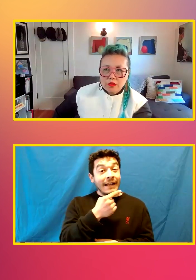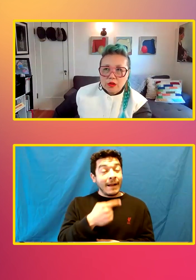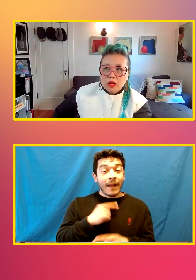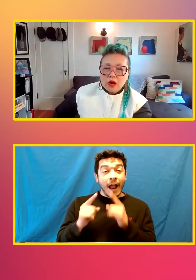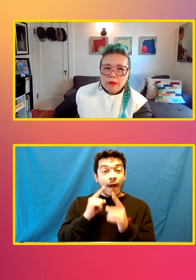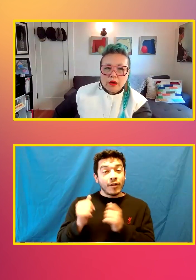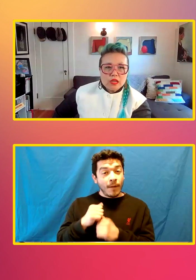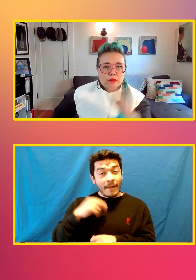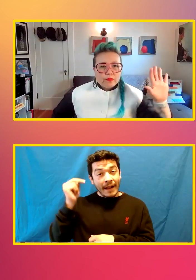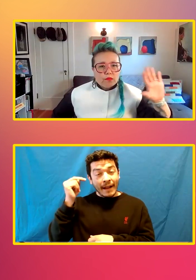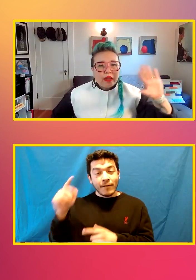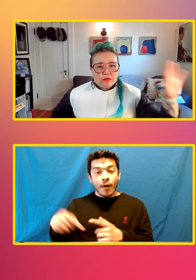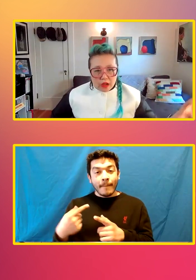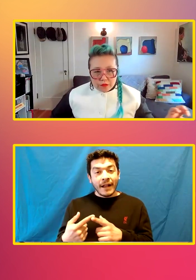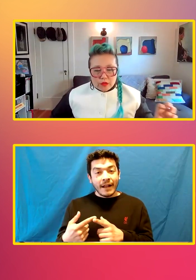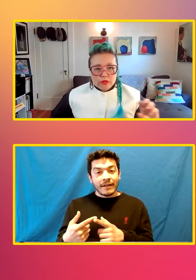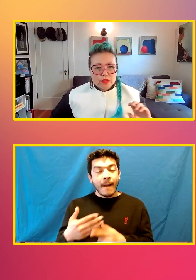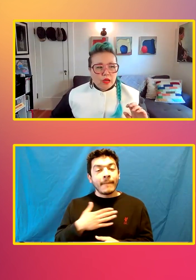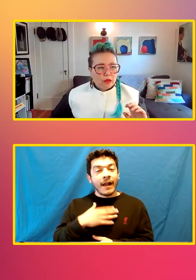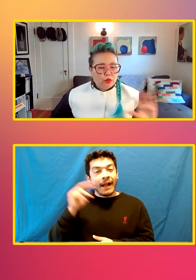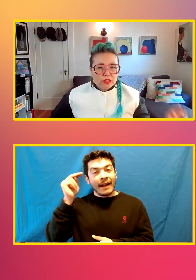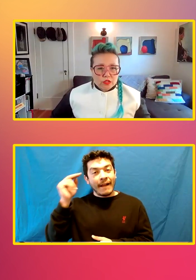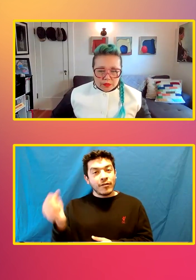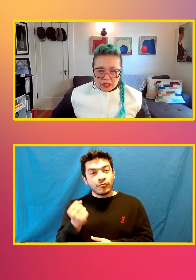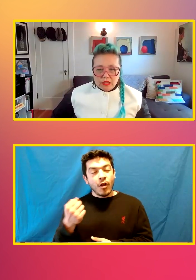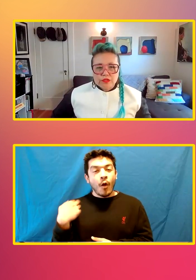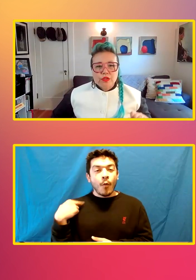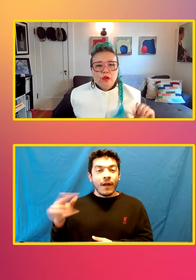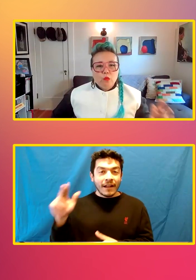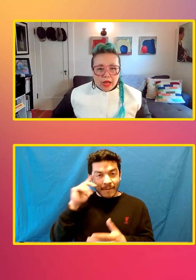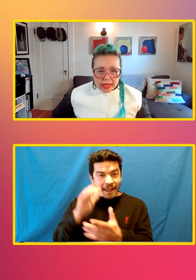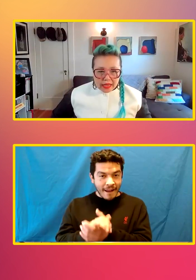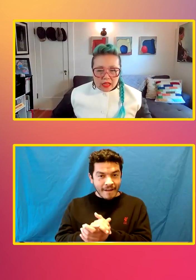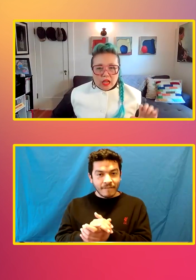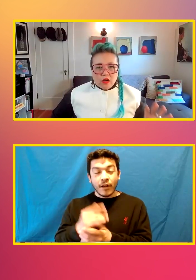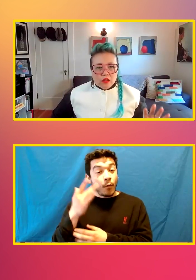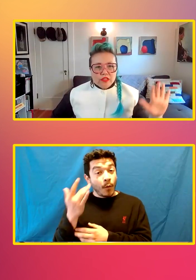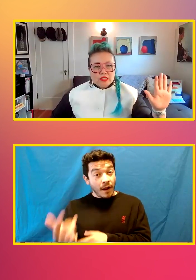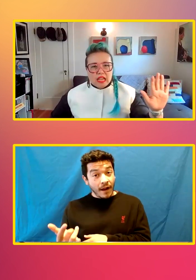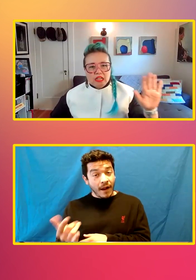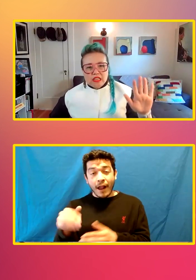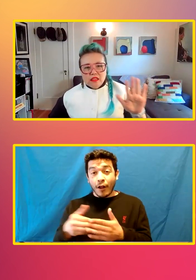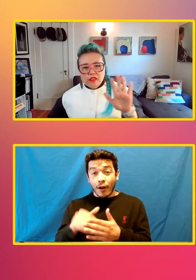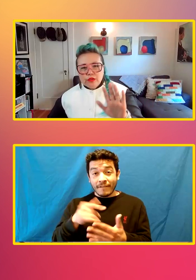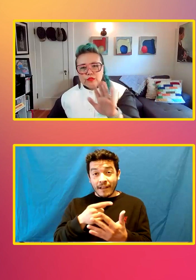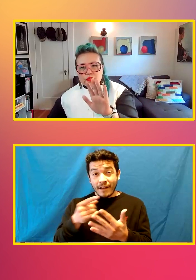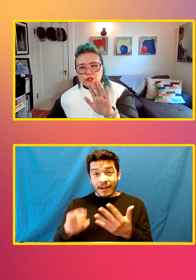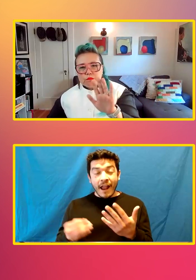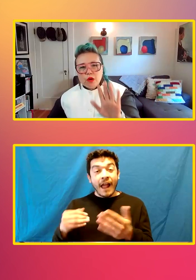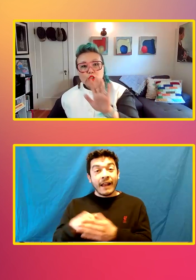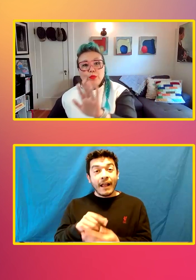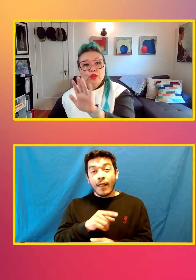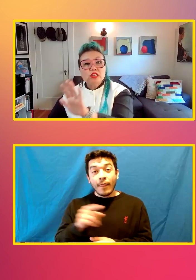my nephew about my nephew's religious beliefs, why, and all of this. And in